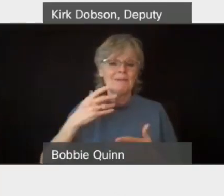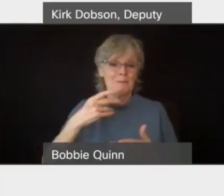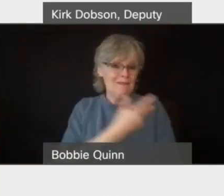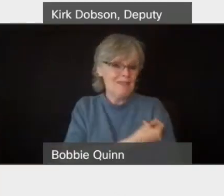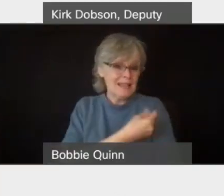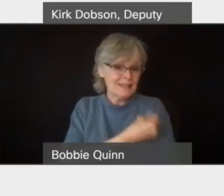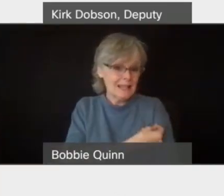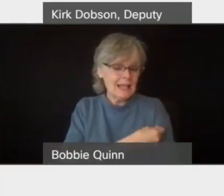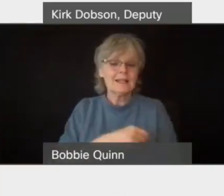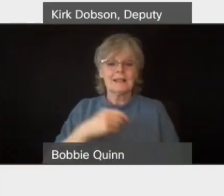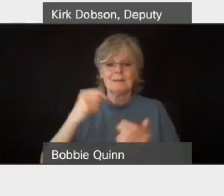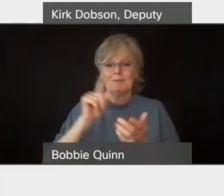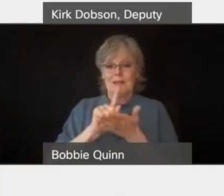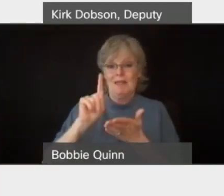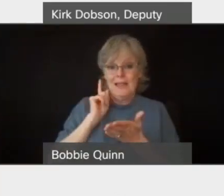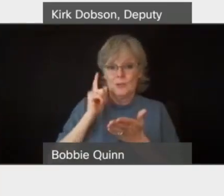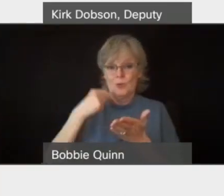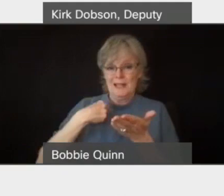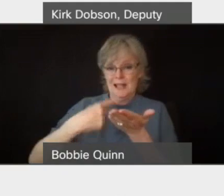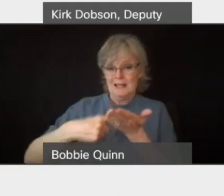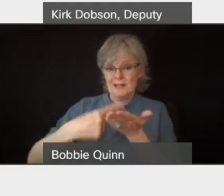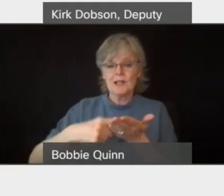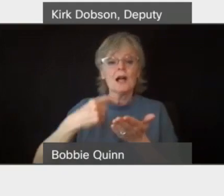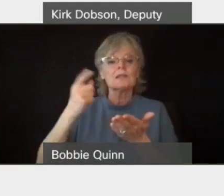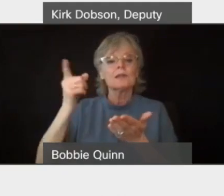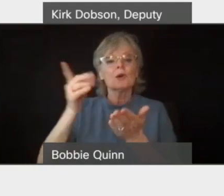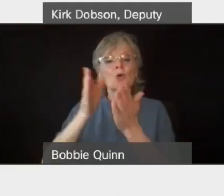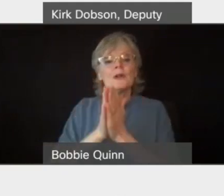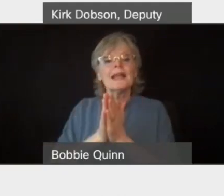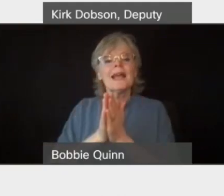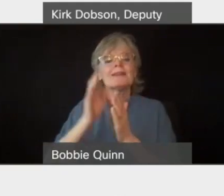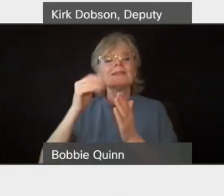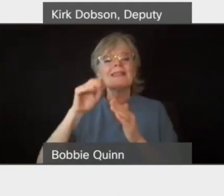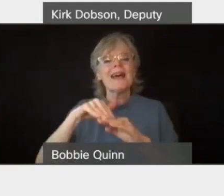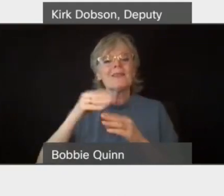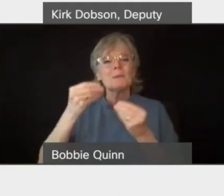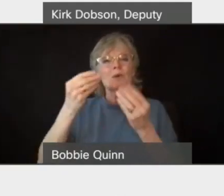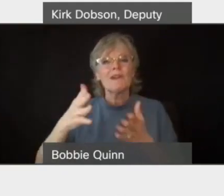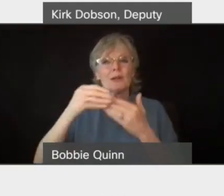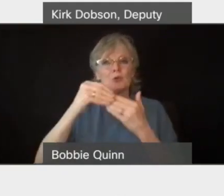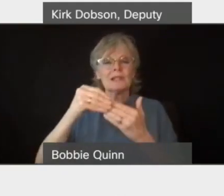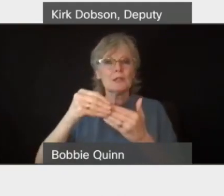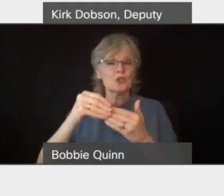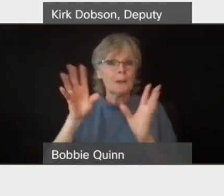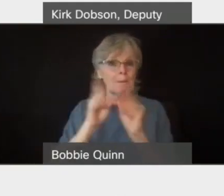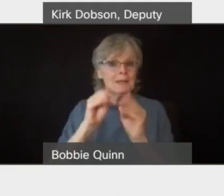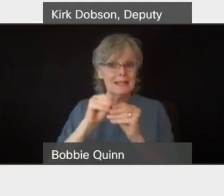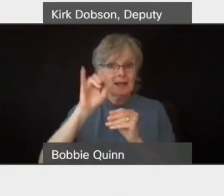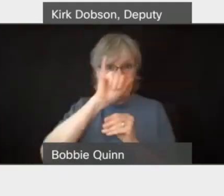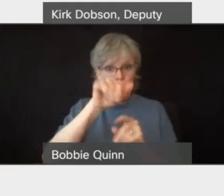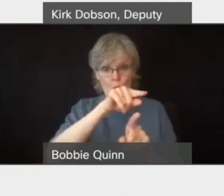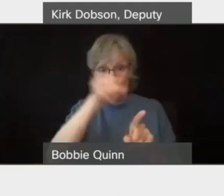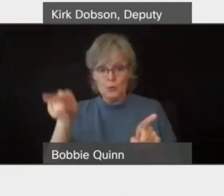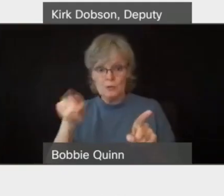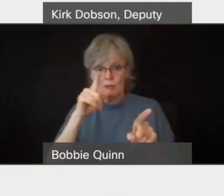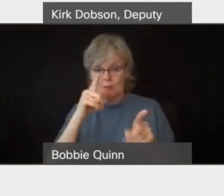about the fact that we asked our providers at the provider leadership meeting, those providers who have